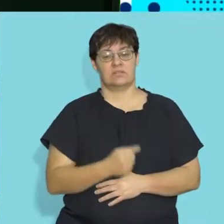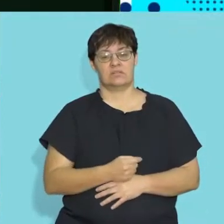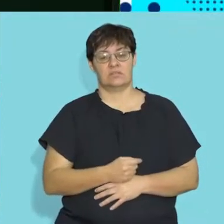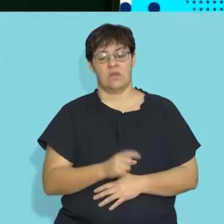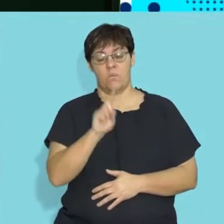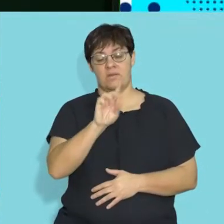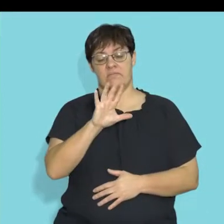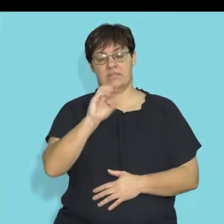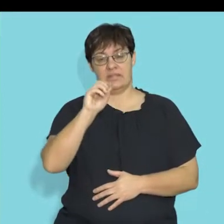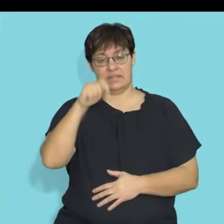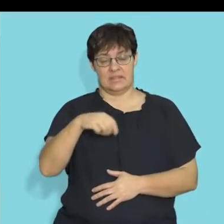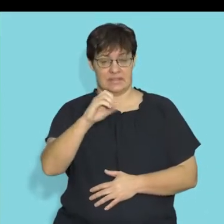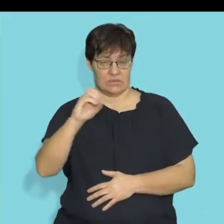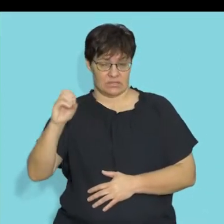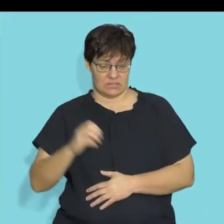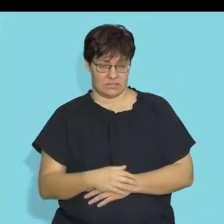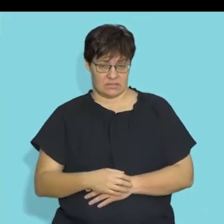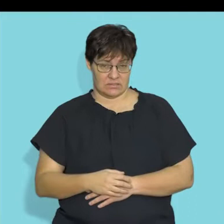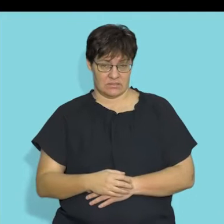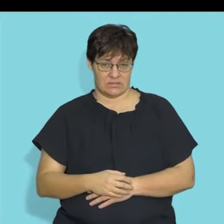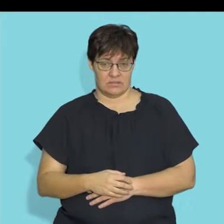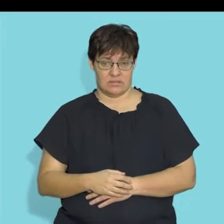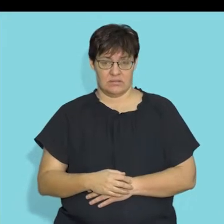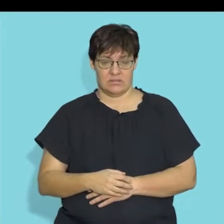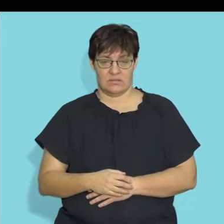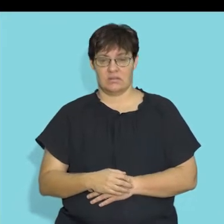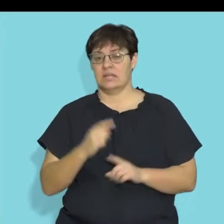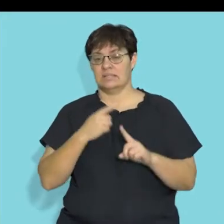firstly, take your 150,000 times